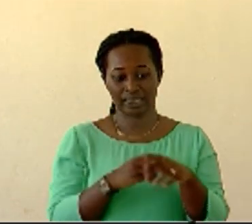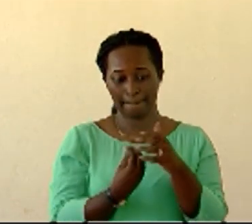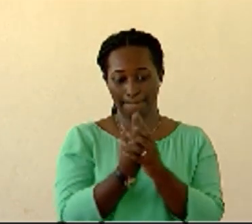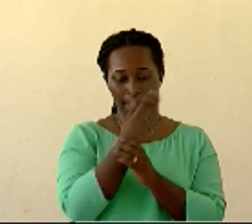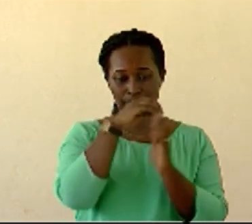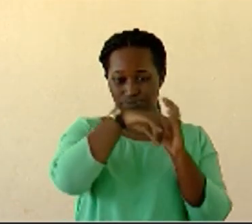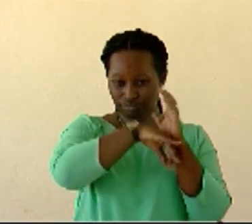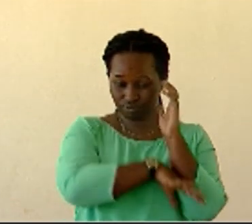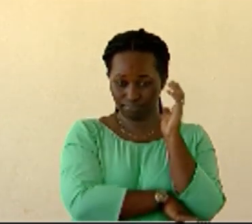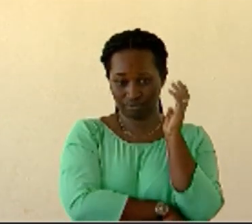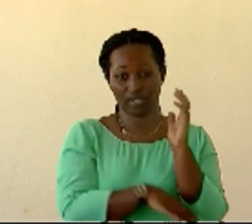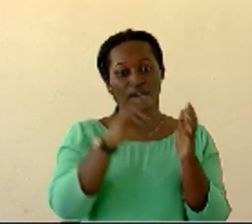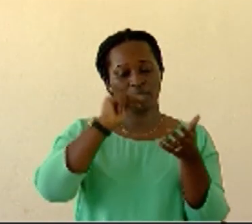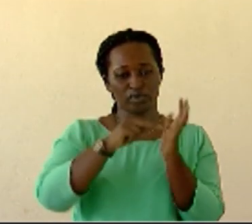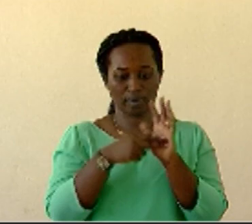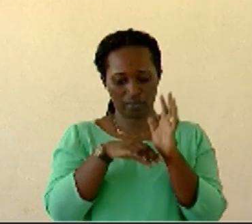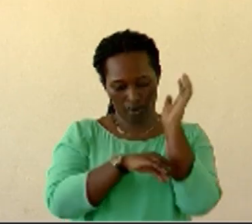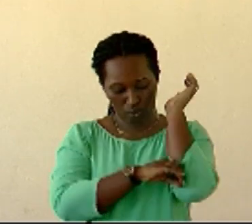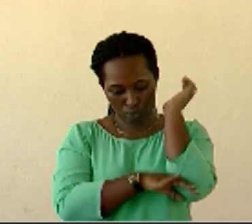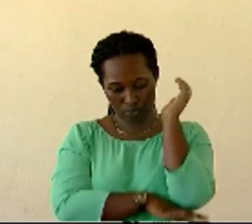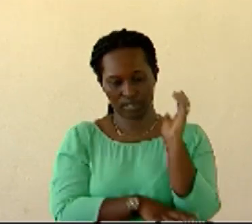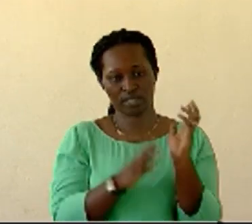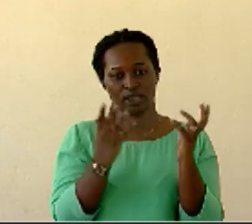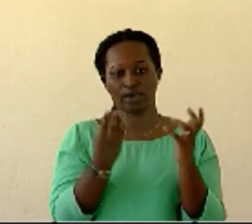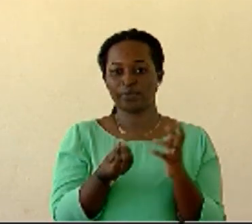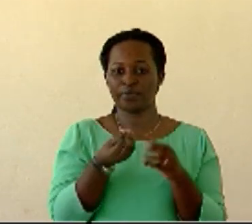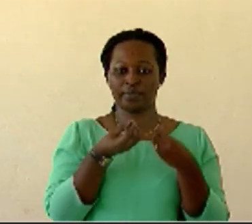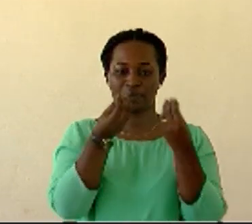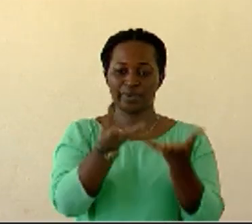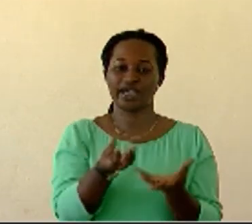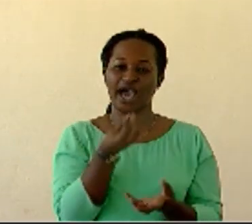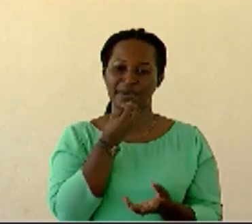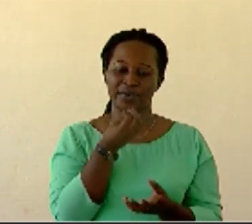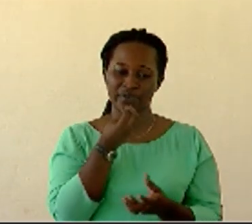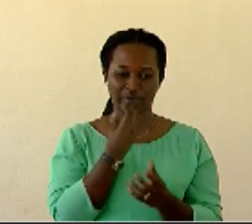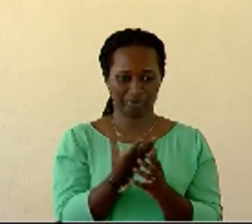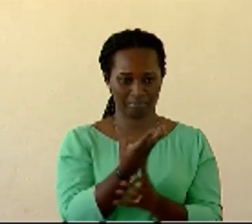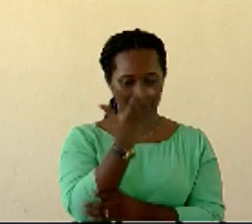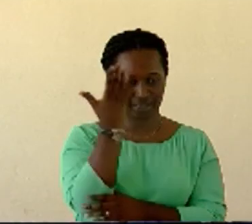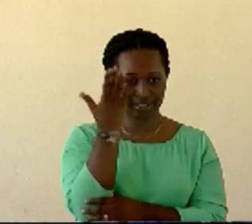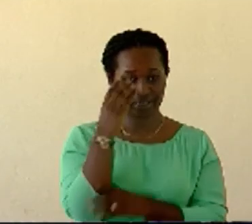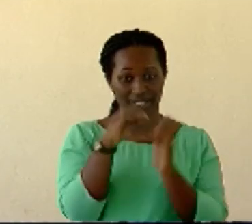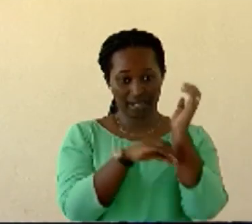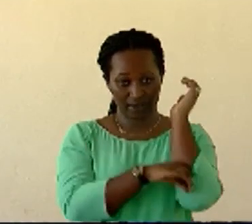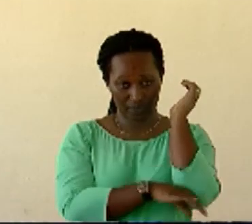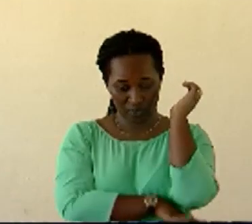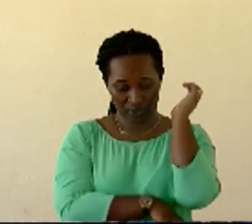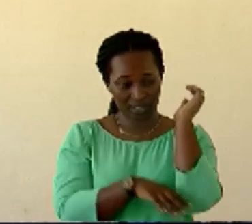that means roots fix the plant into the ground family. By roots